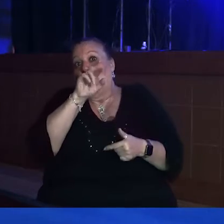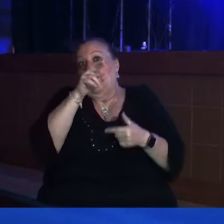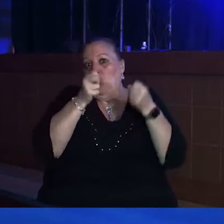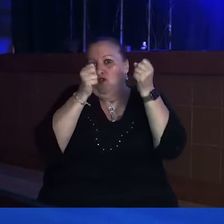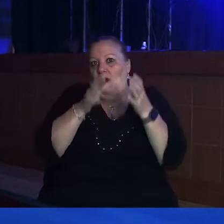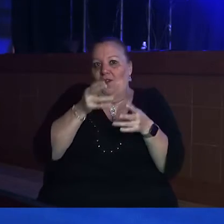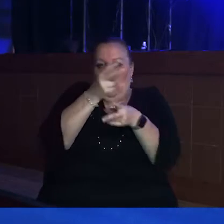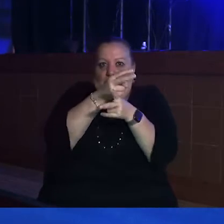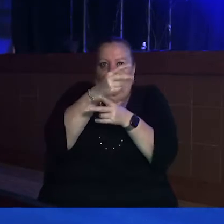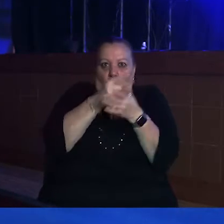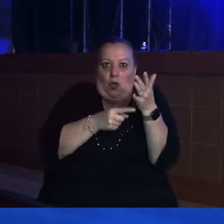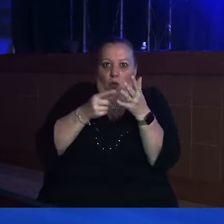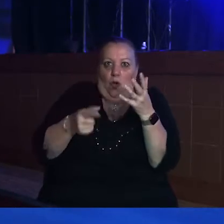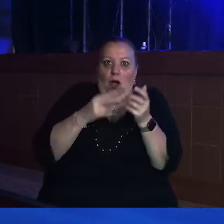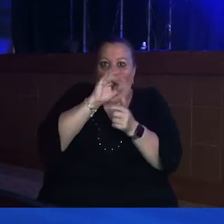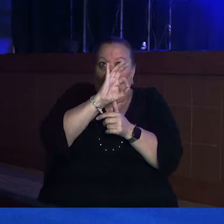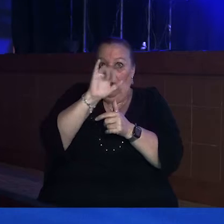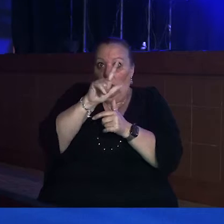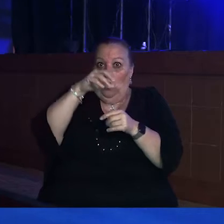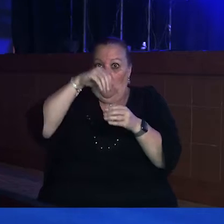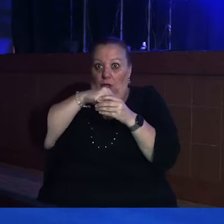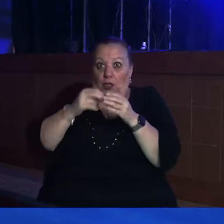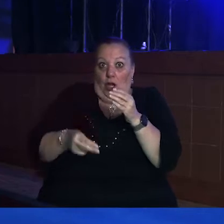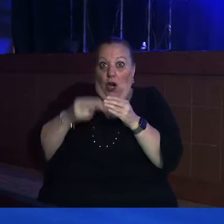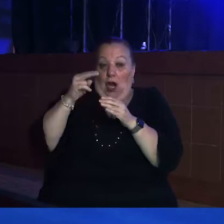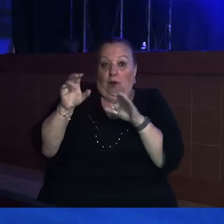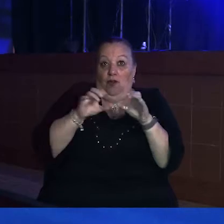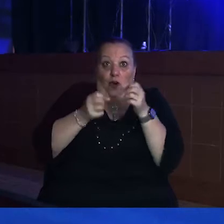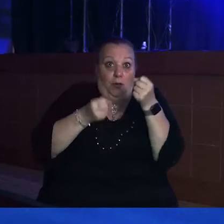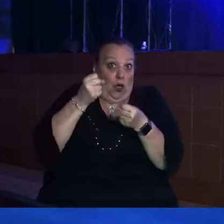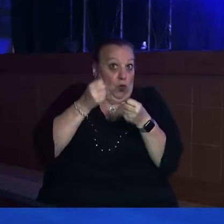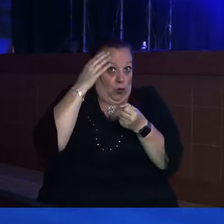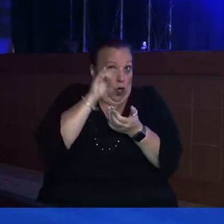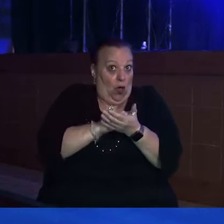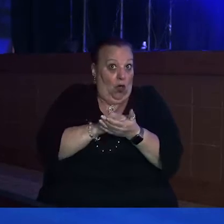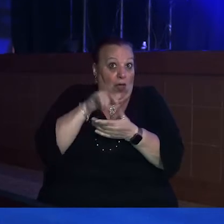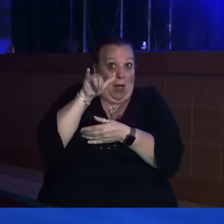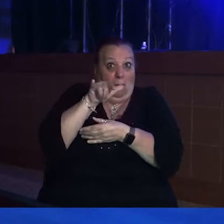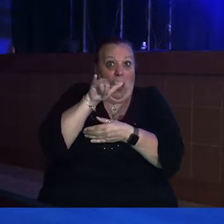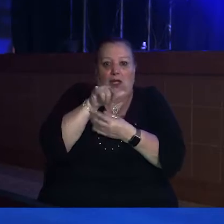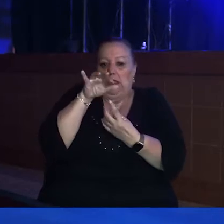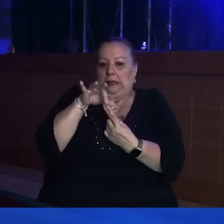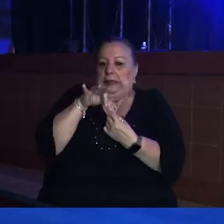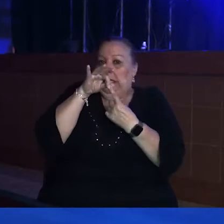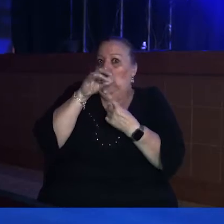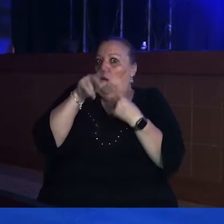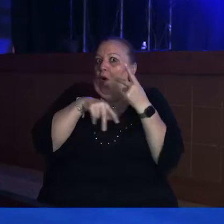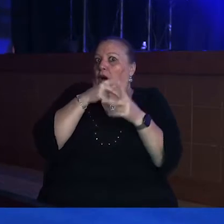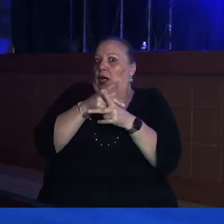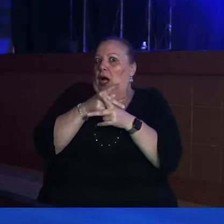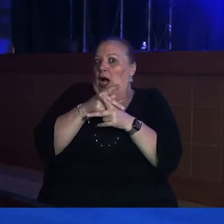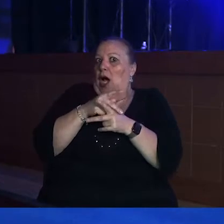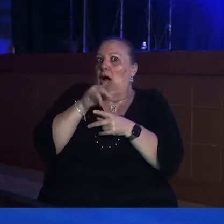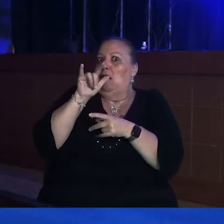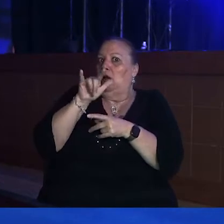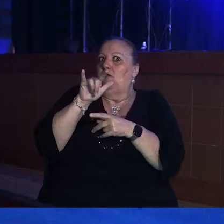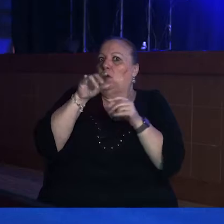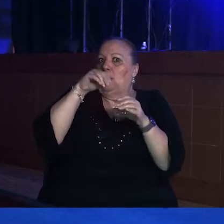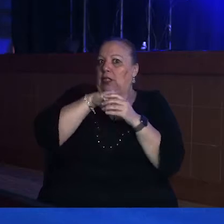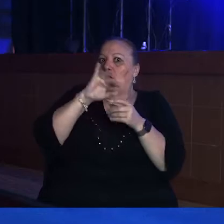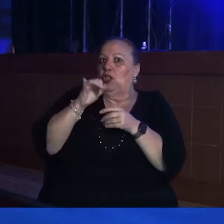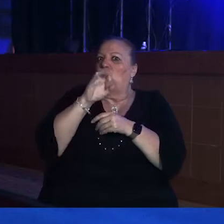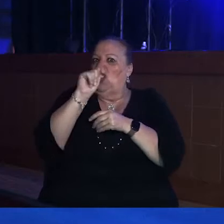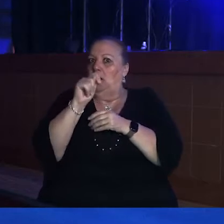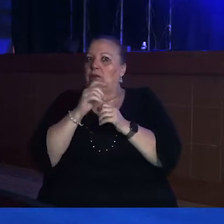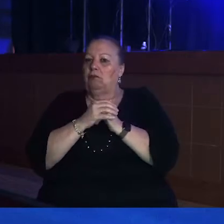fuel they put into their high-performance cars. We know that. Pilots are pretty selective about what kind of fuel goes into their jets.